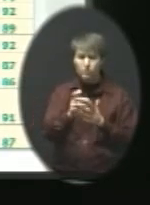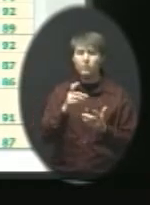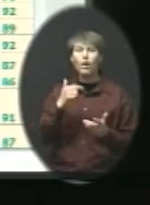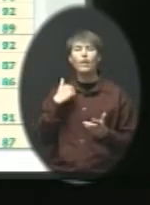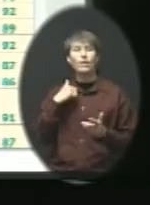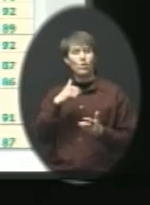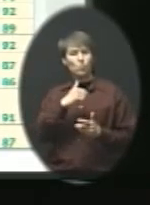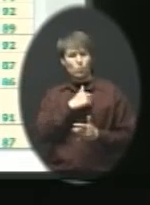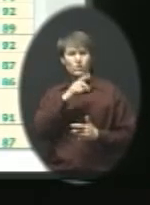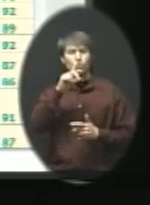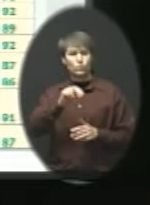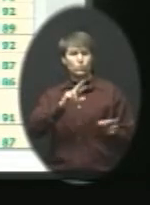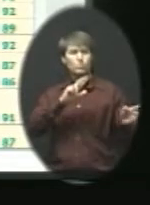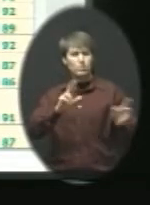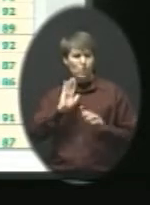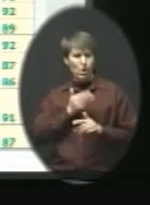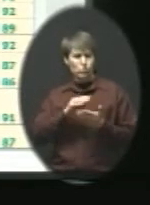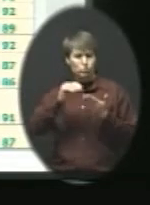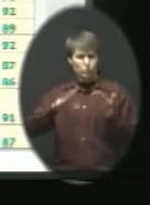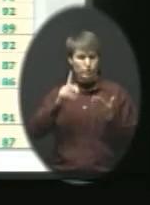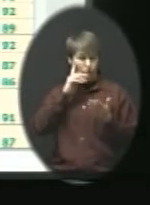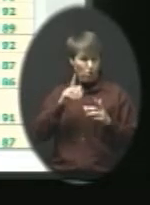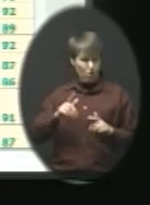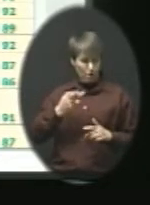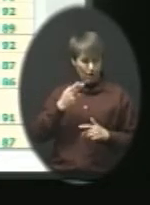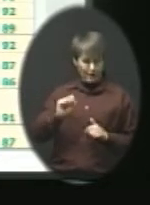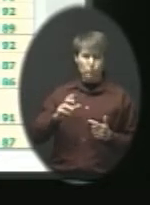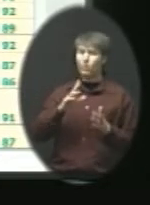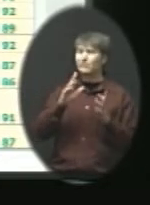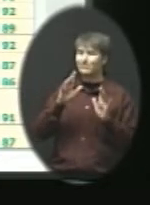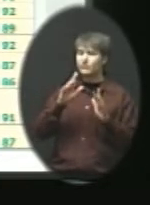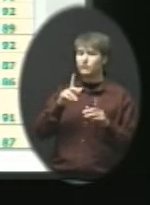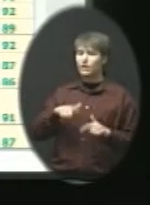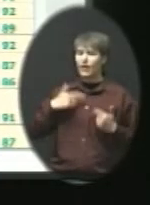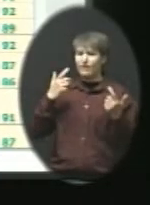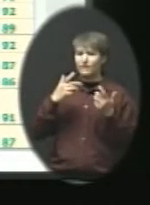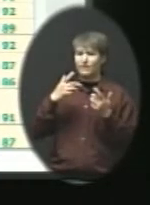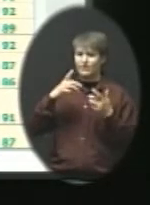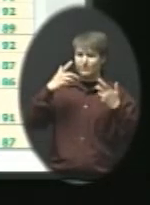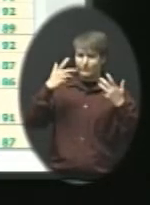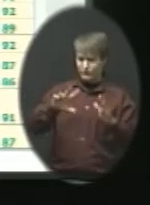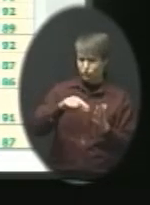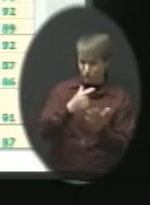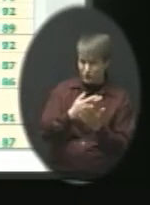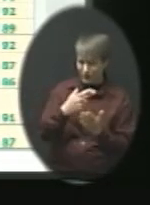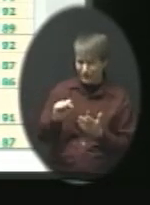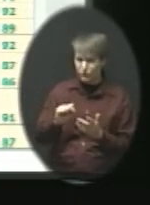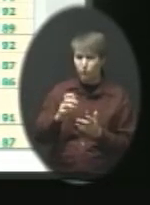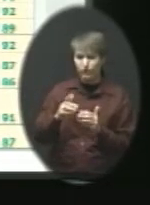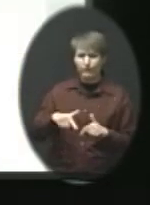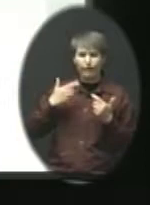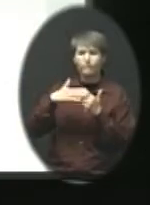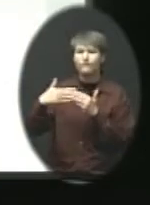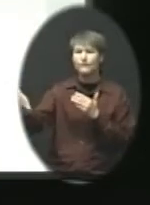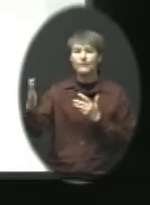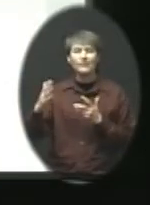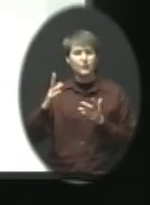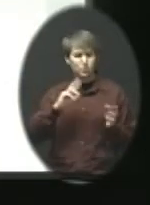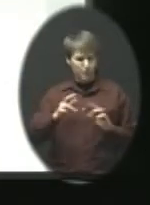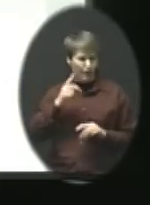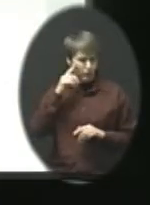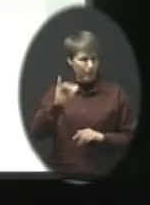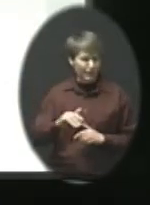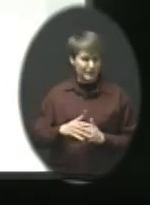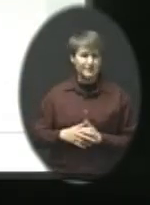our students for high school or life after high school. Again, some very positive results in that particular area. As we look at